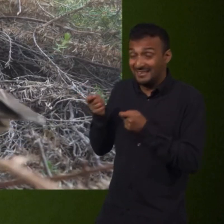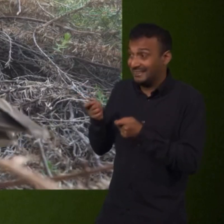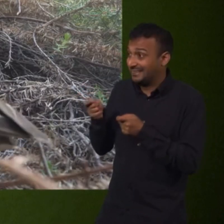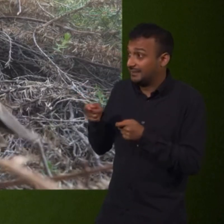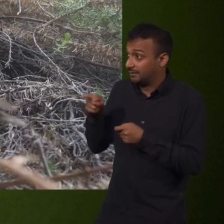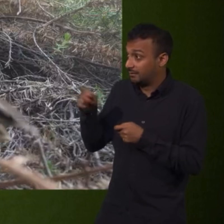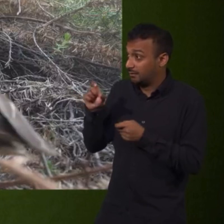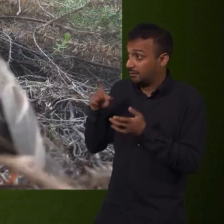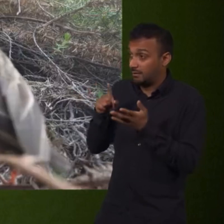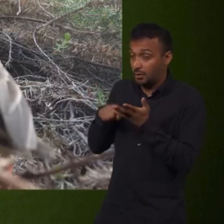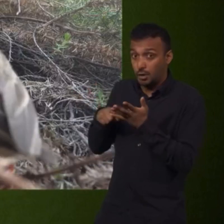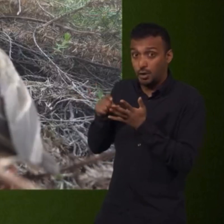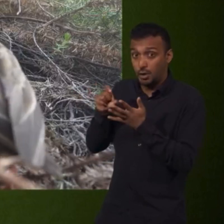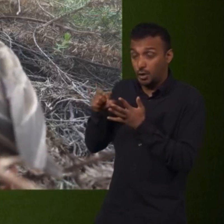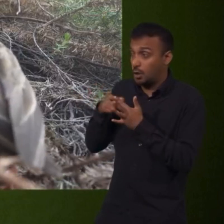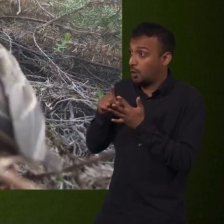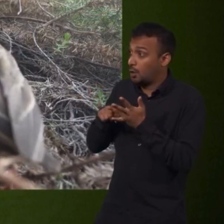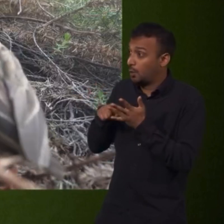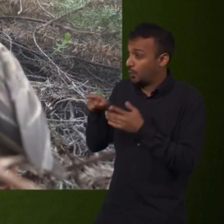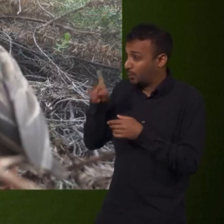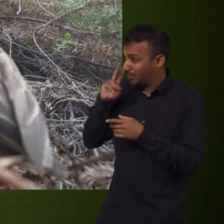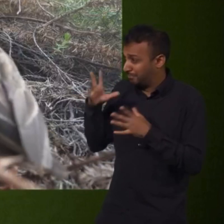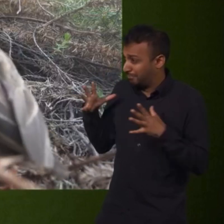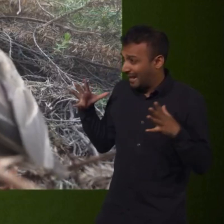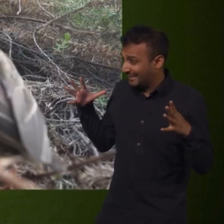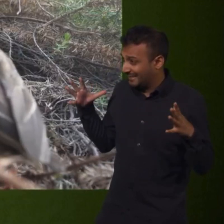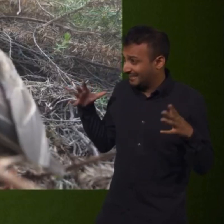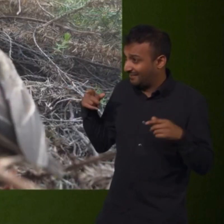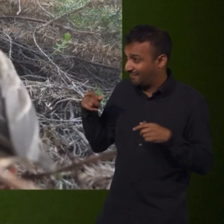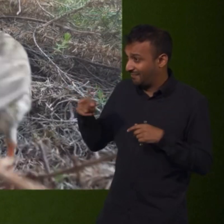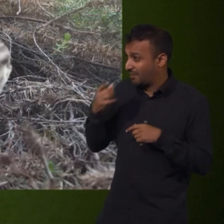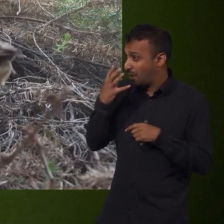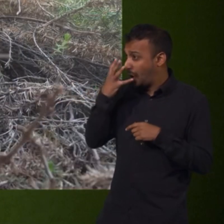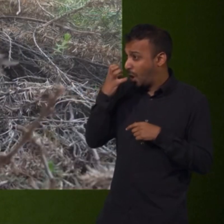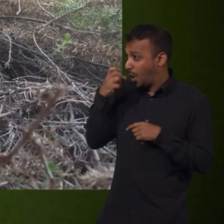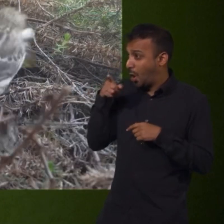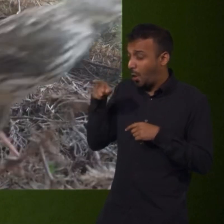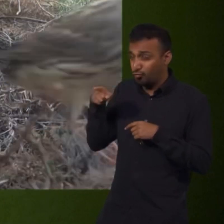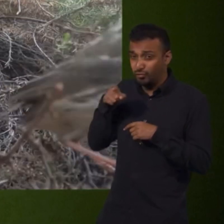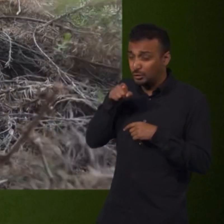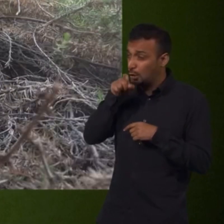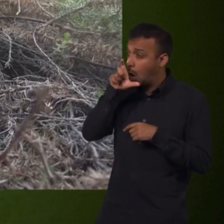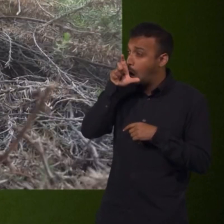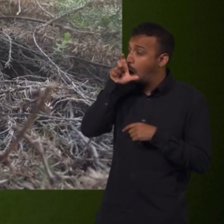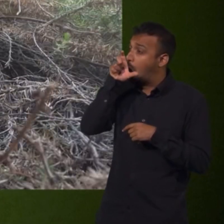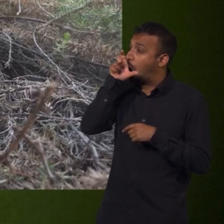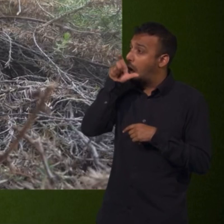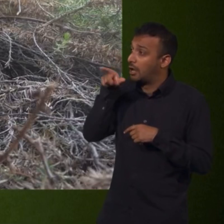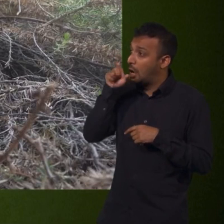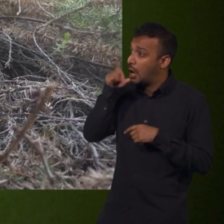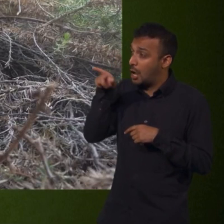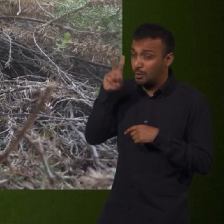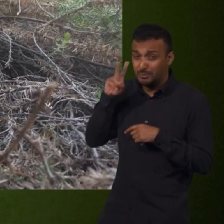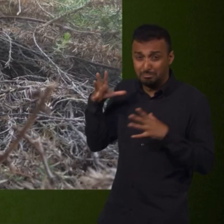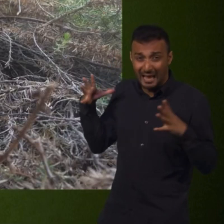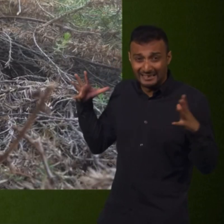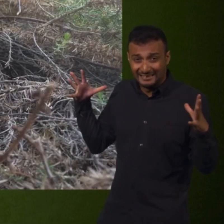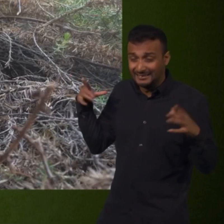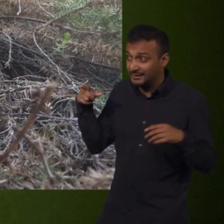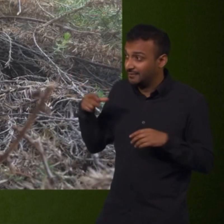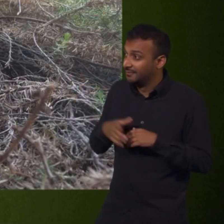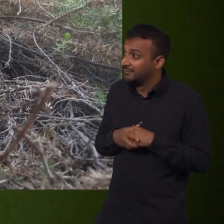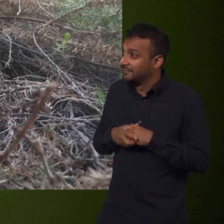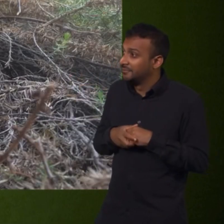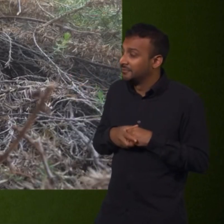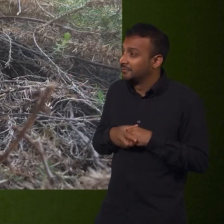the extraordinary size of that orange gape. And now you can appreciate the size of the bird. Disappears with